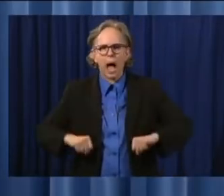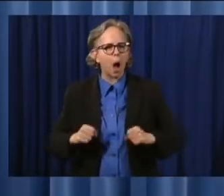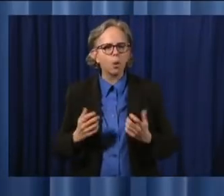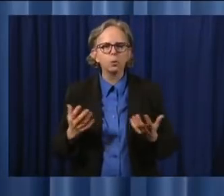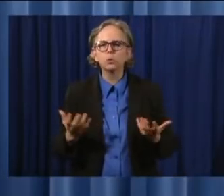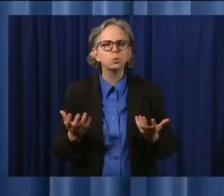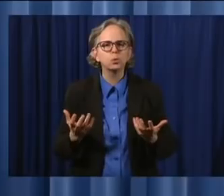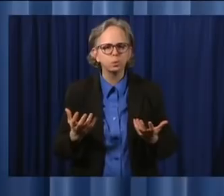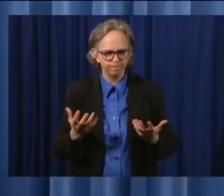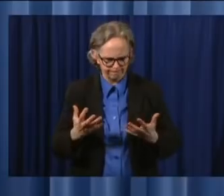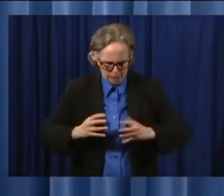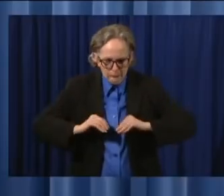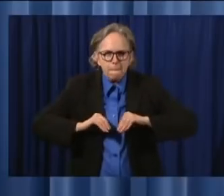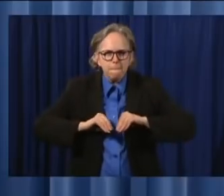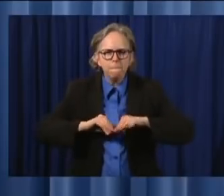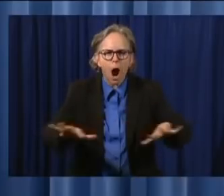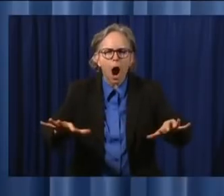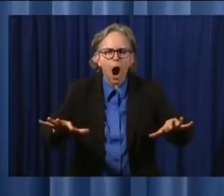deploy